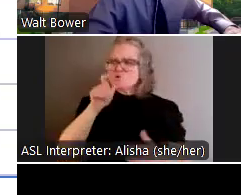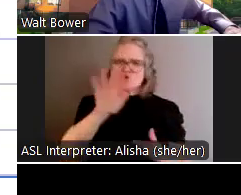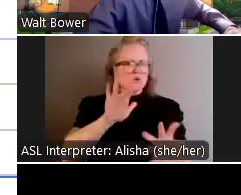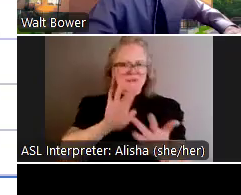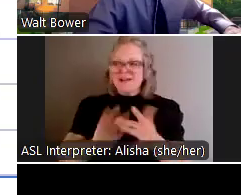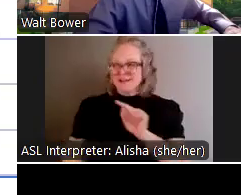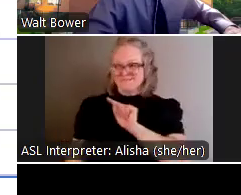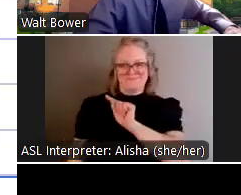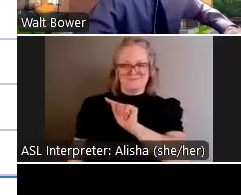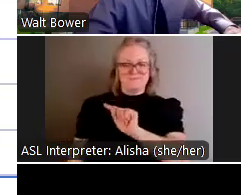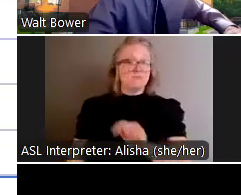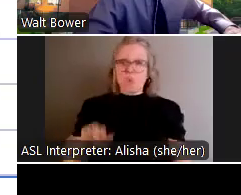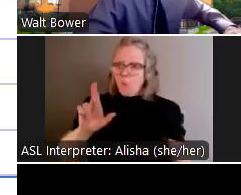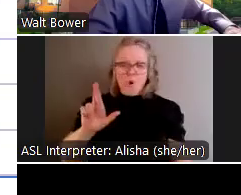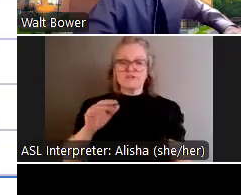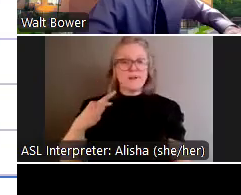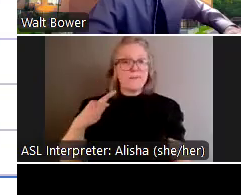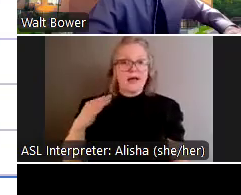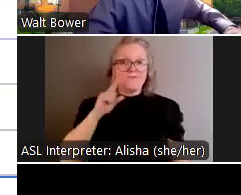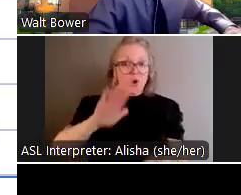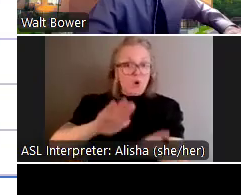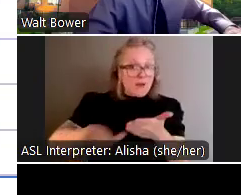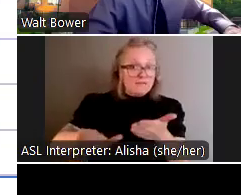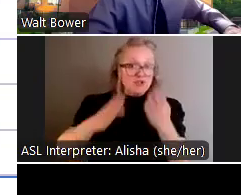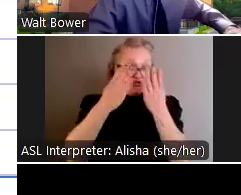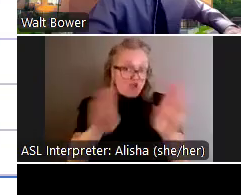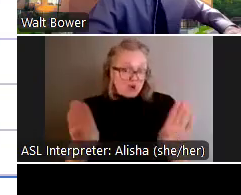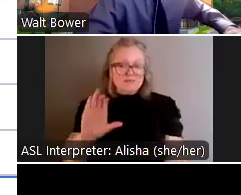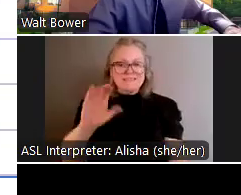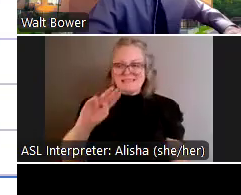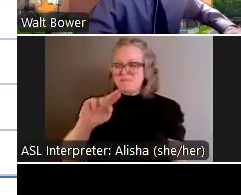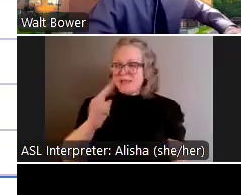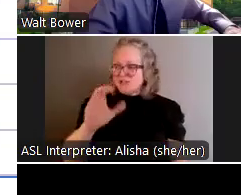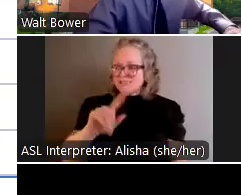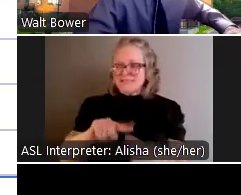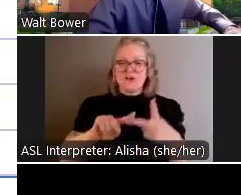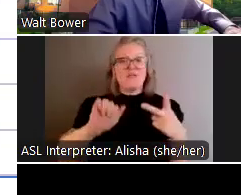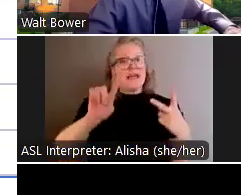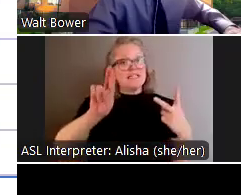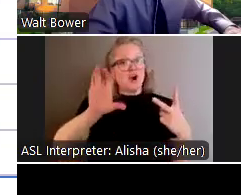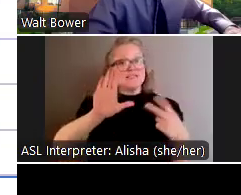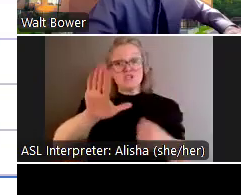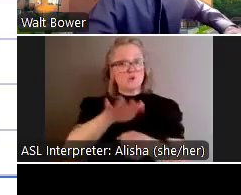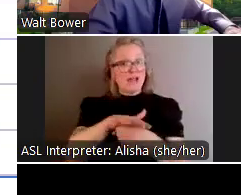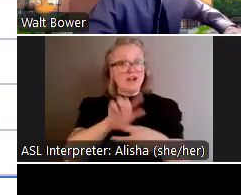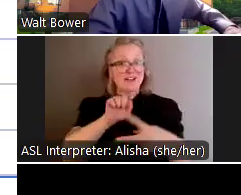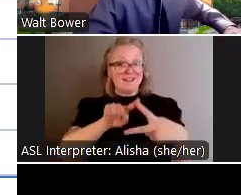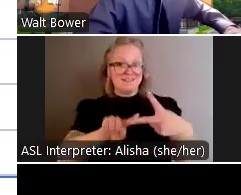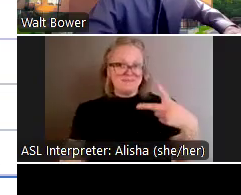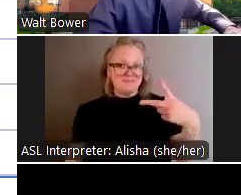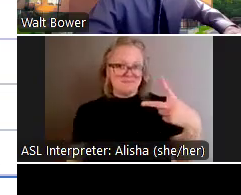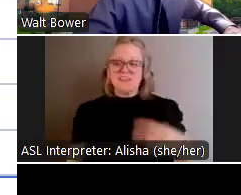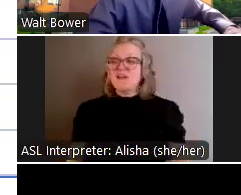that, or if you're trying to apply for a waiver, the CMHC or the ADRC in your area. And so